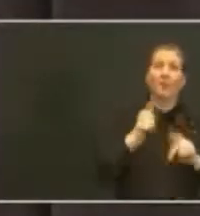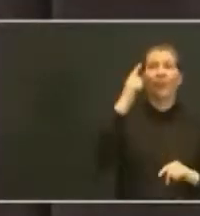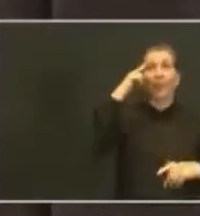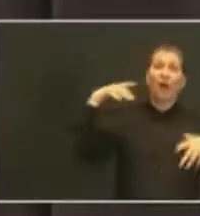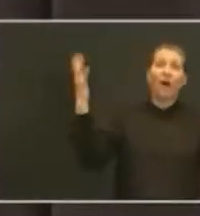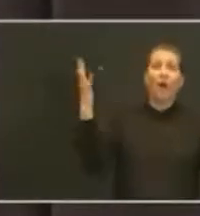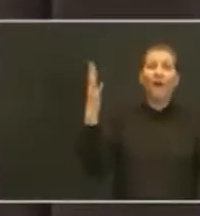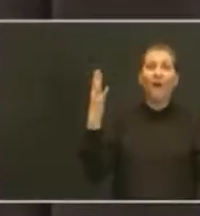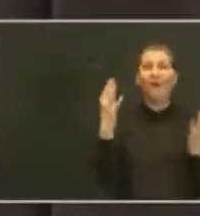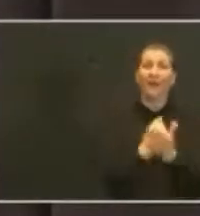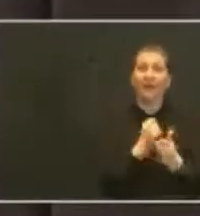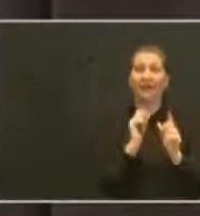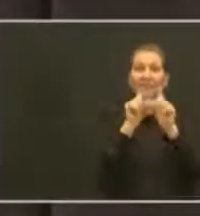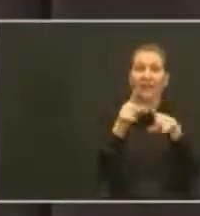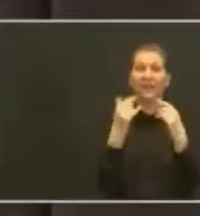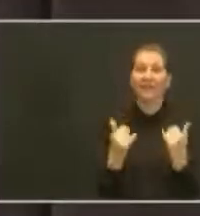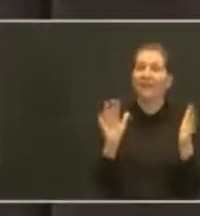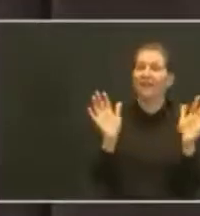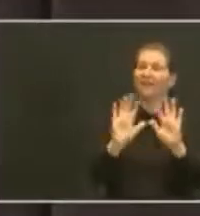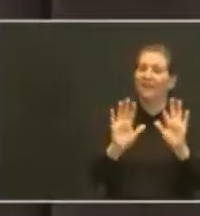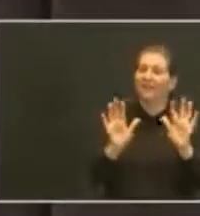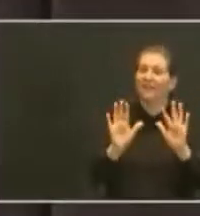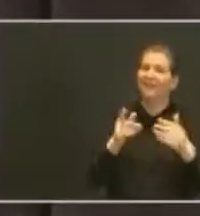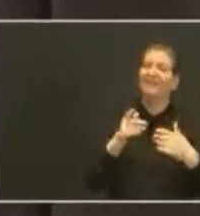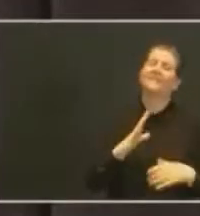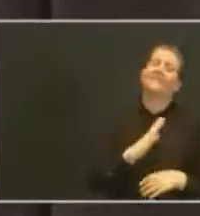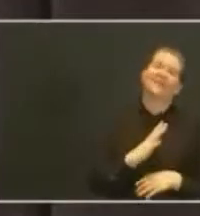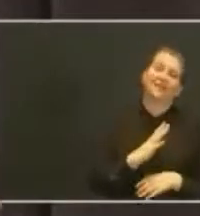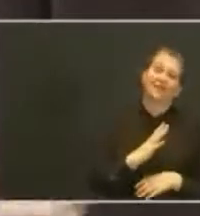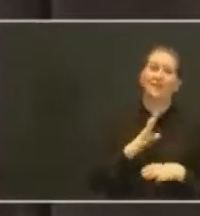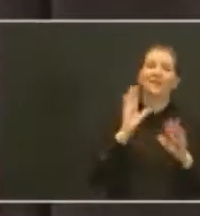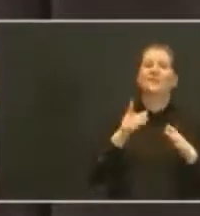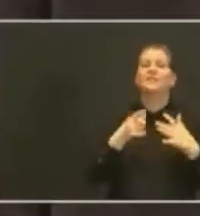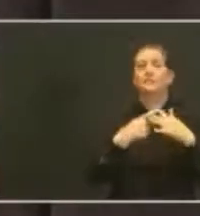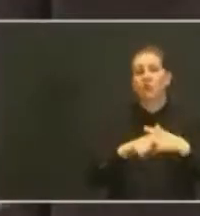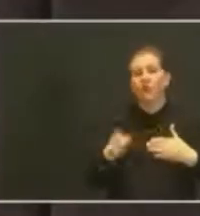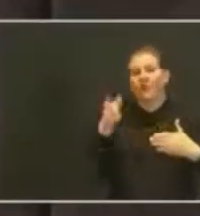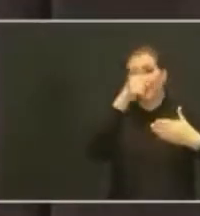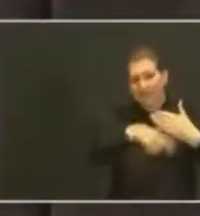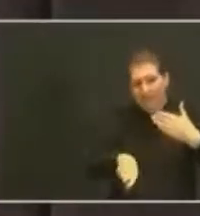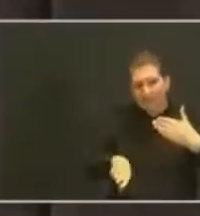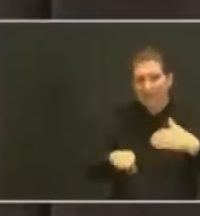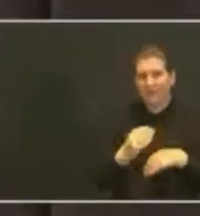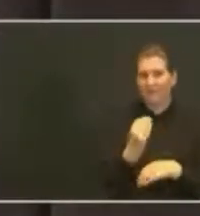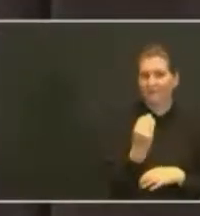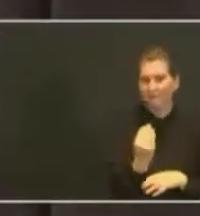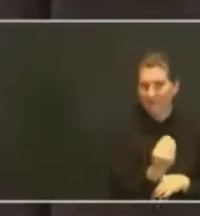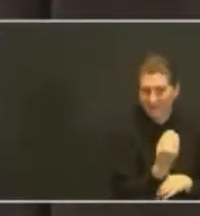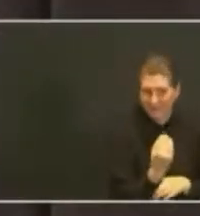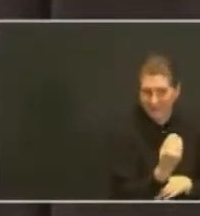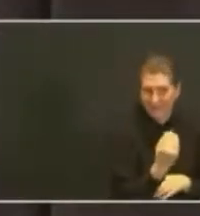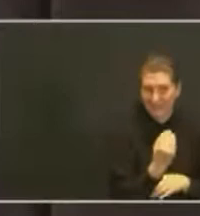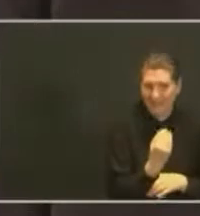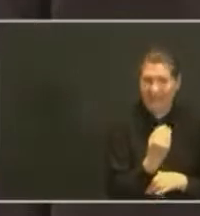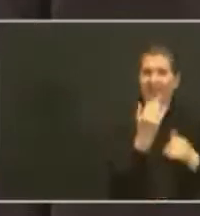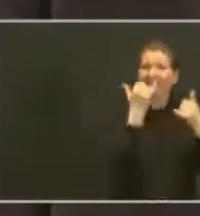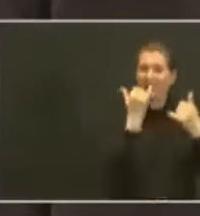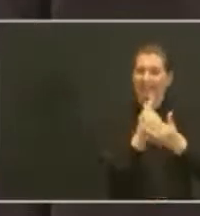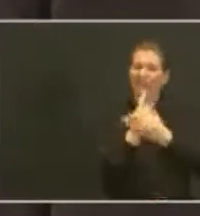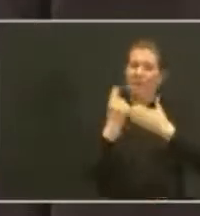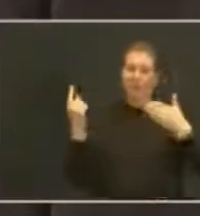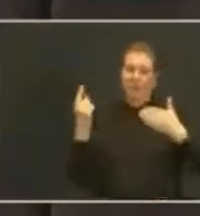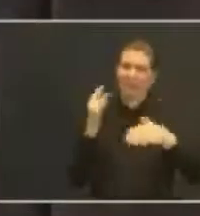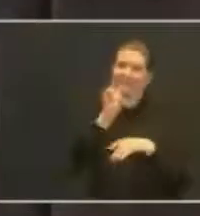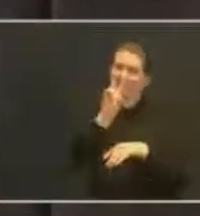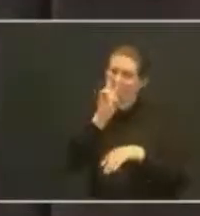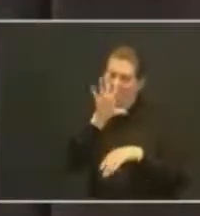of the doubt to know from now till Monday, it's 75 and older. We want to get as many of our 75-year-olds and